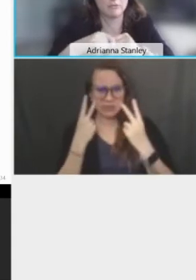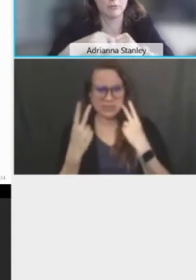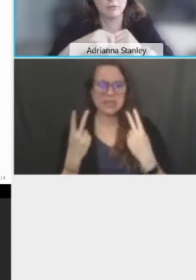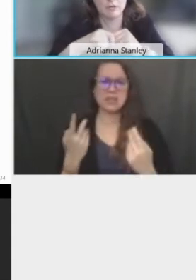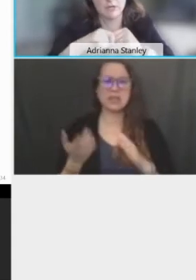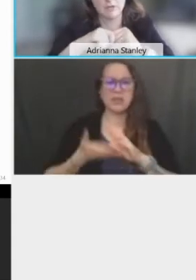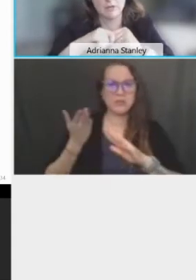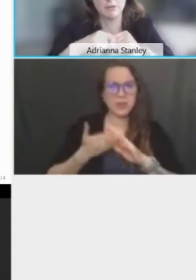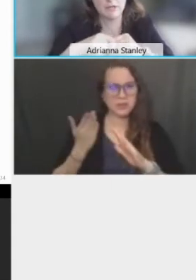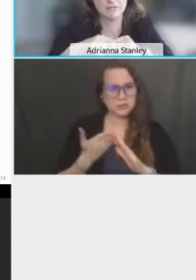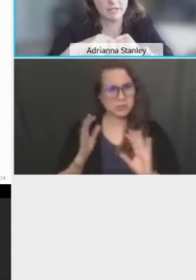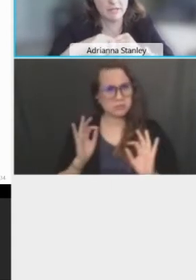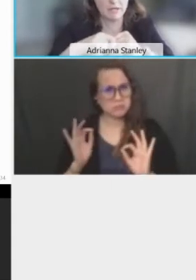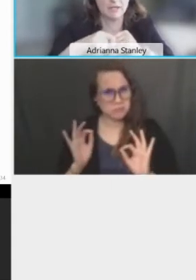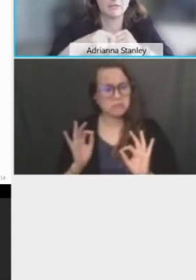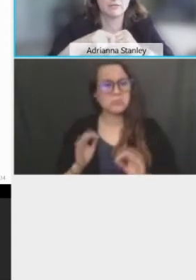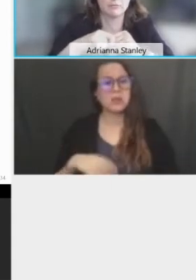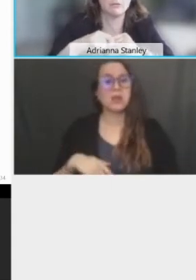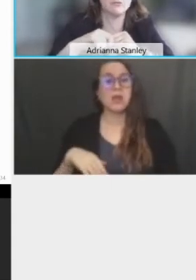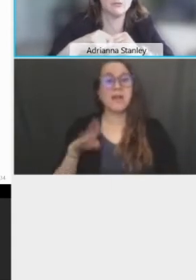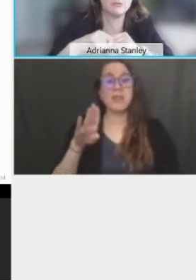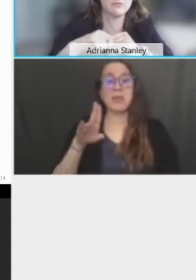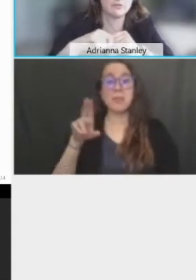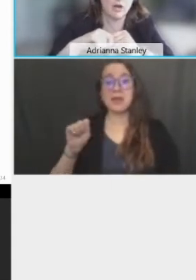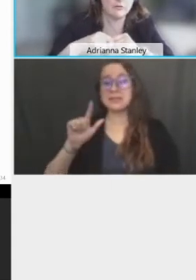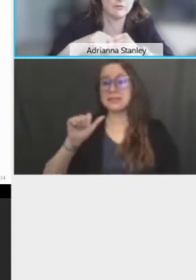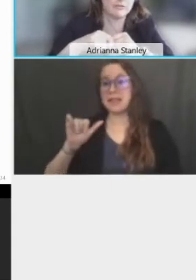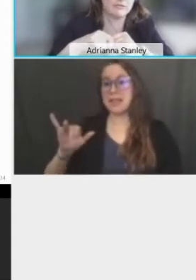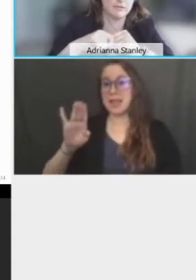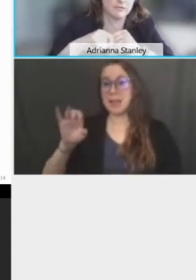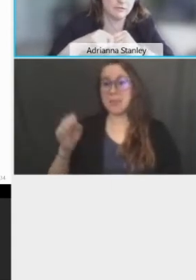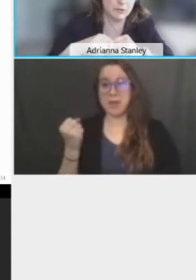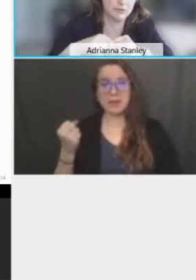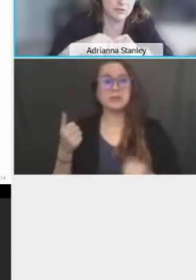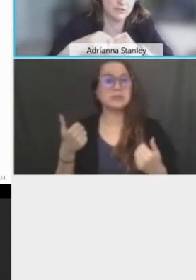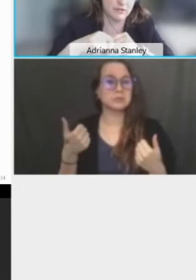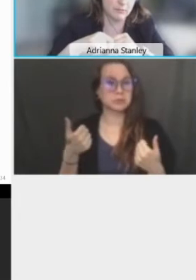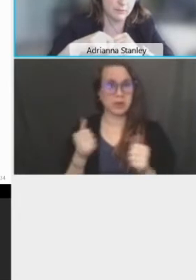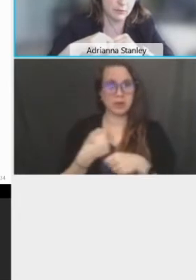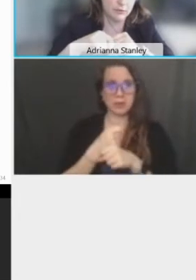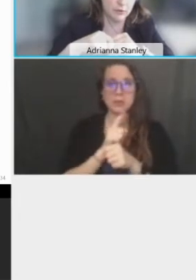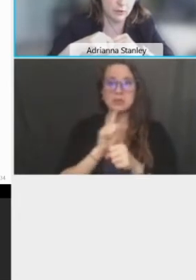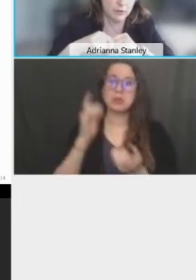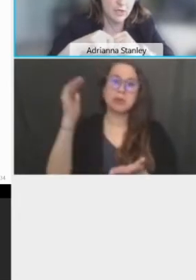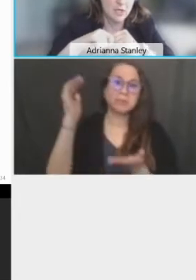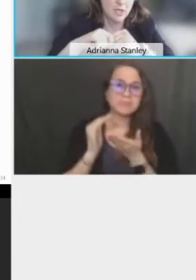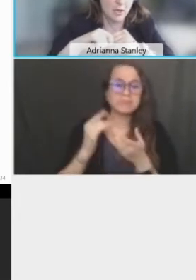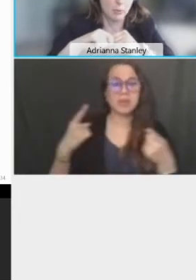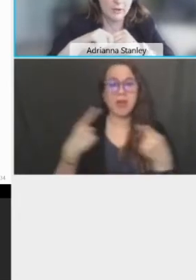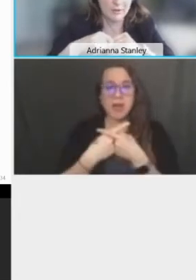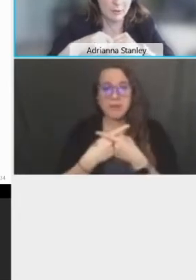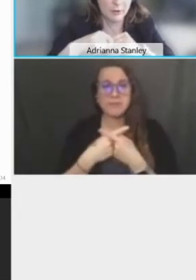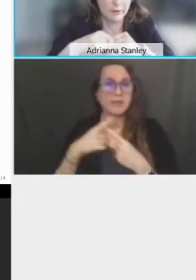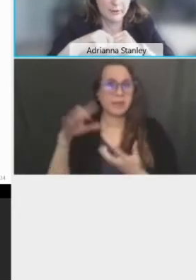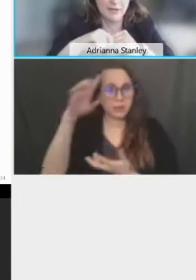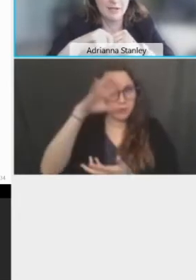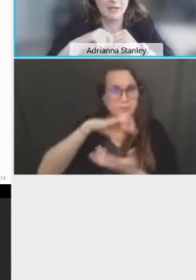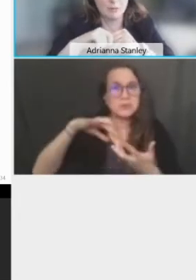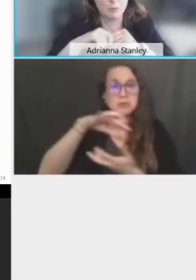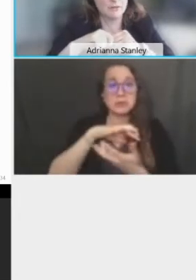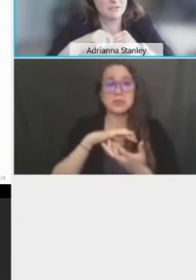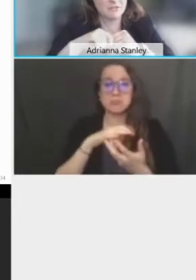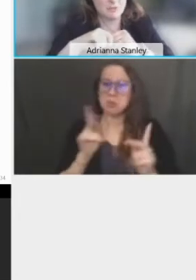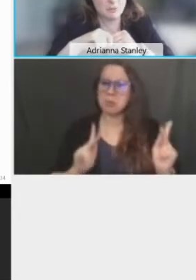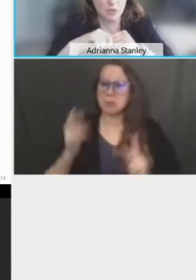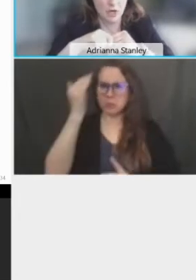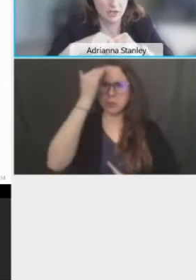win for the bus lay-bys to reduce conflicts and confusion so that people know where they belong